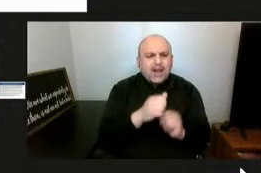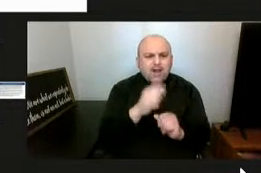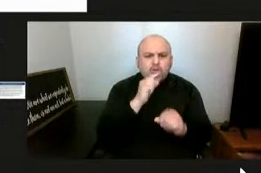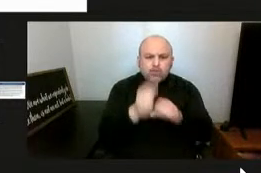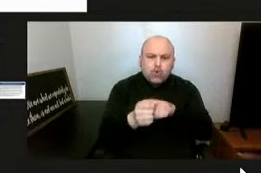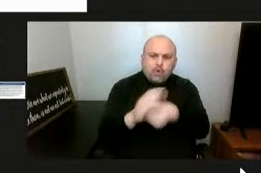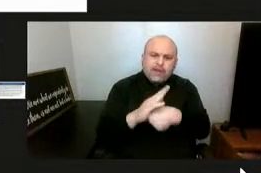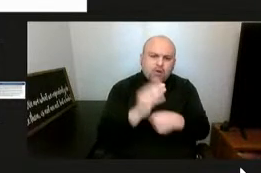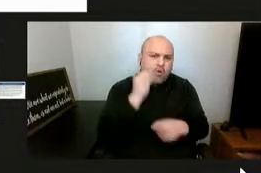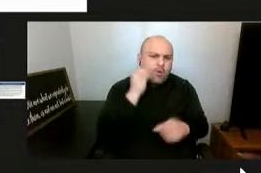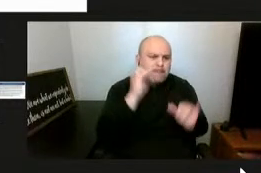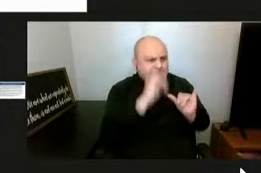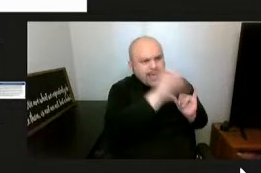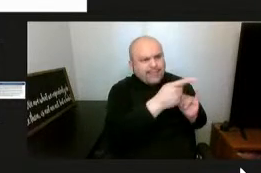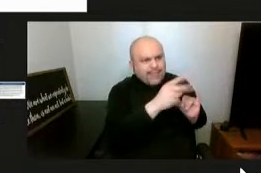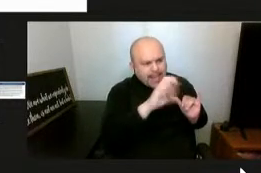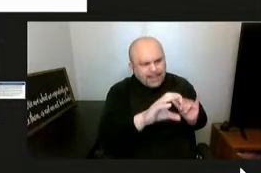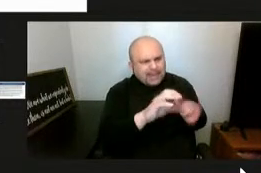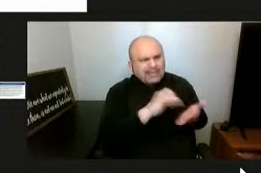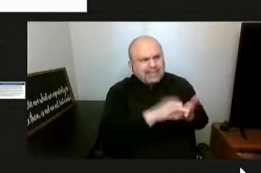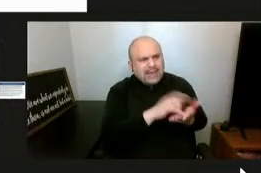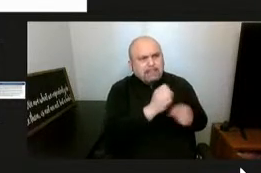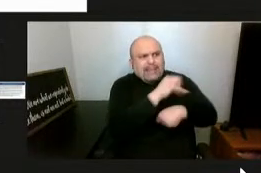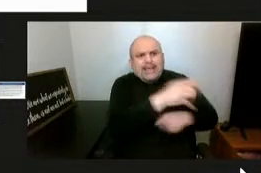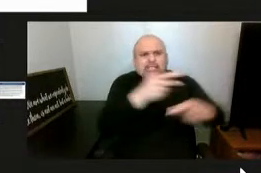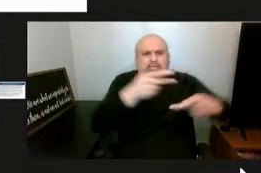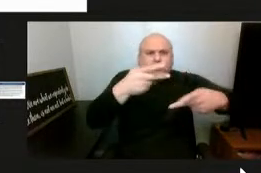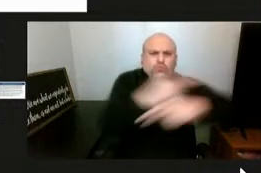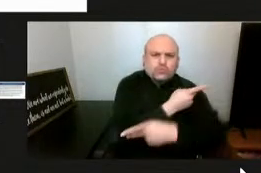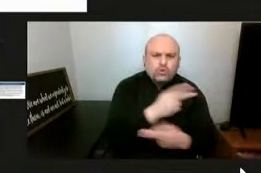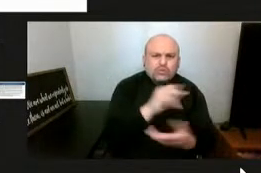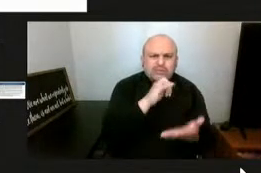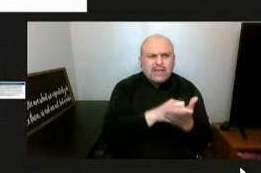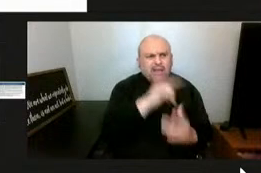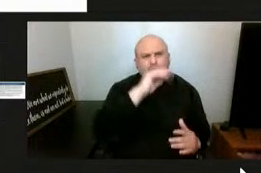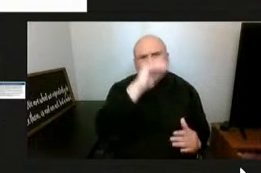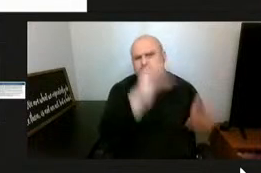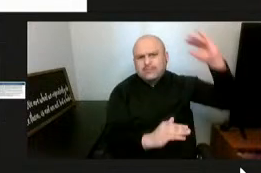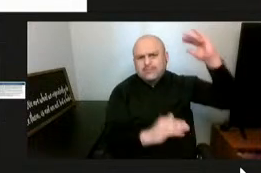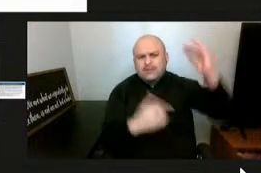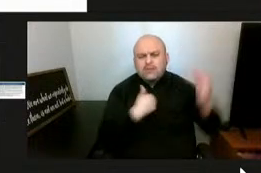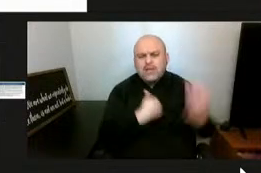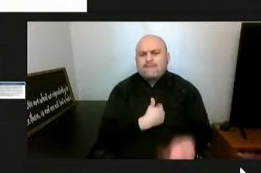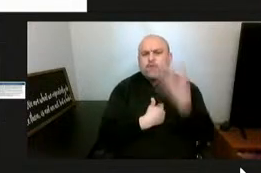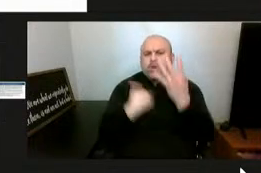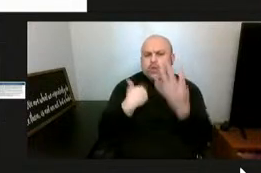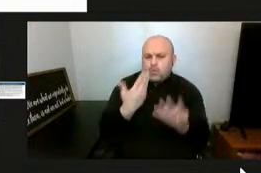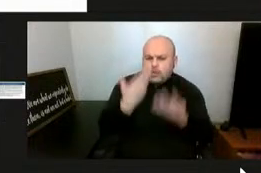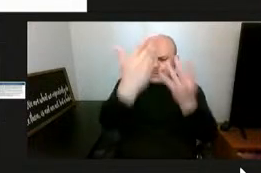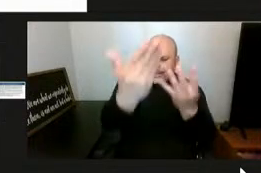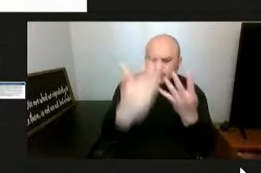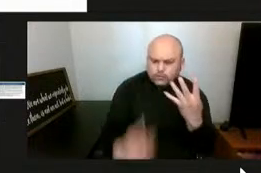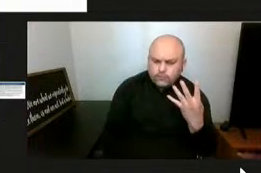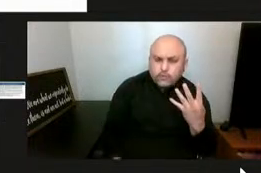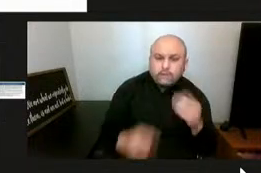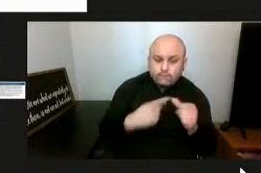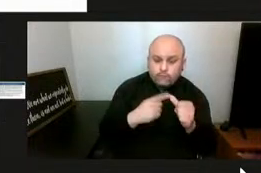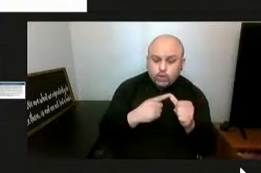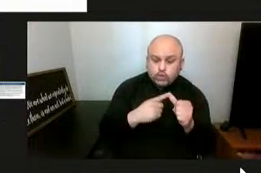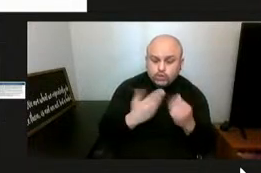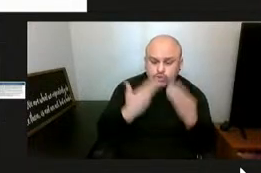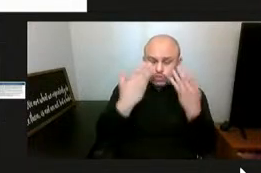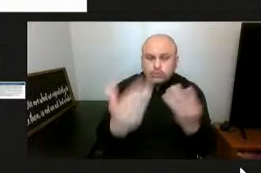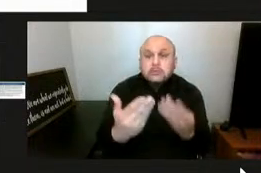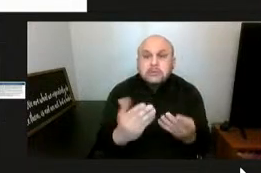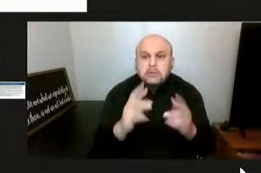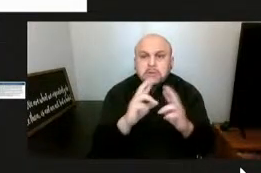has exacerbated those inequities. Here we have 4 recommendations. The first recommendation is what